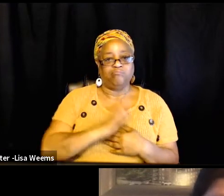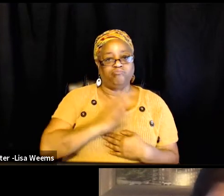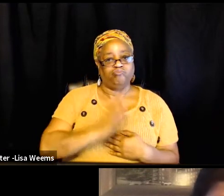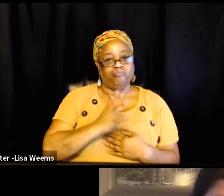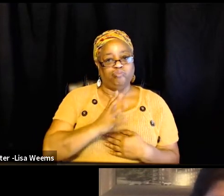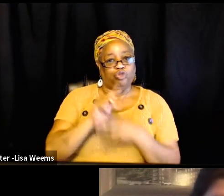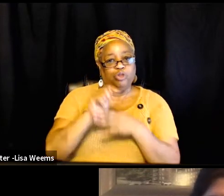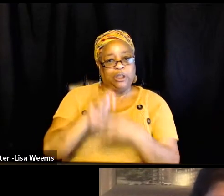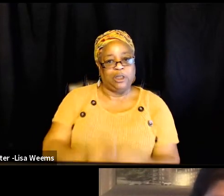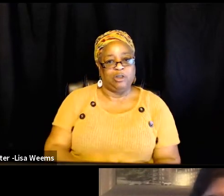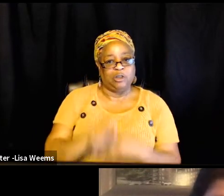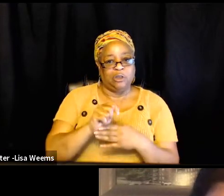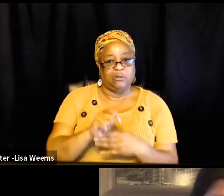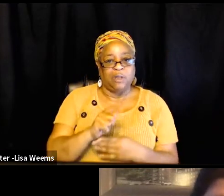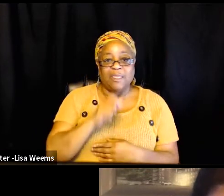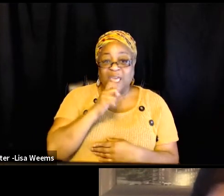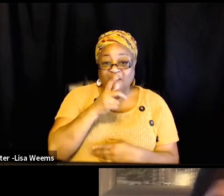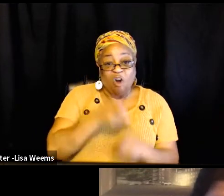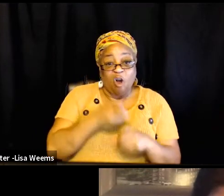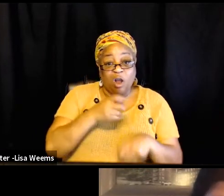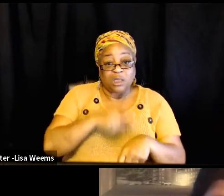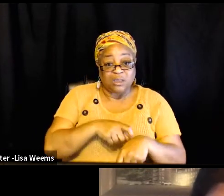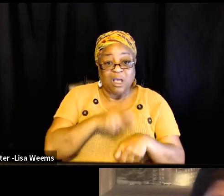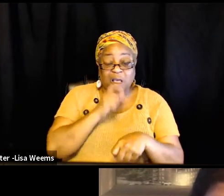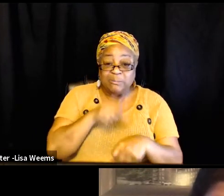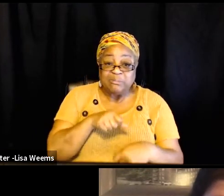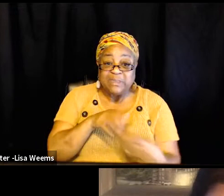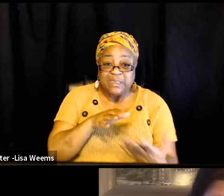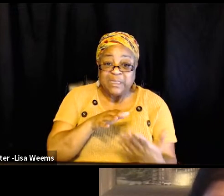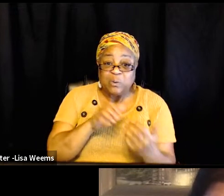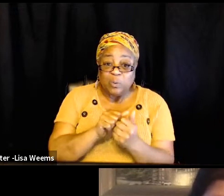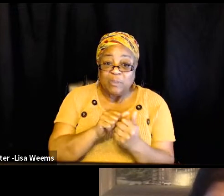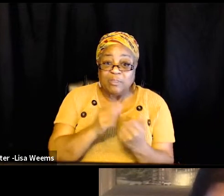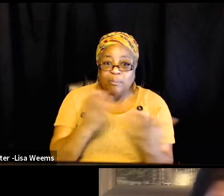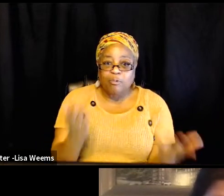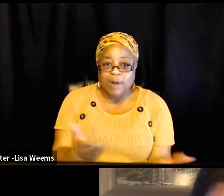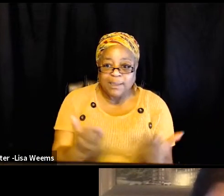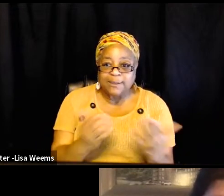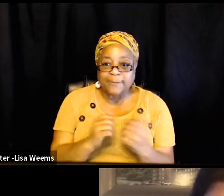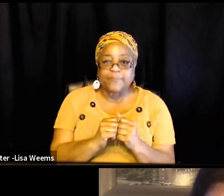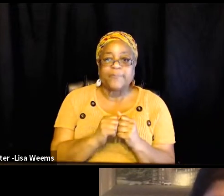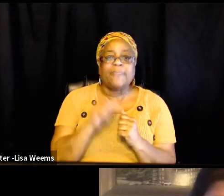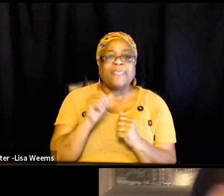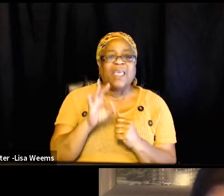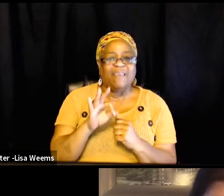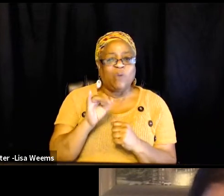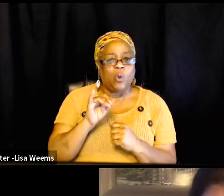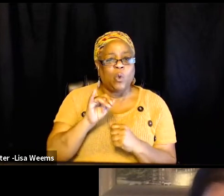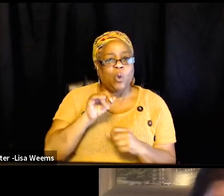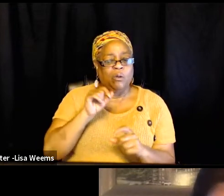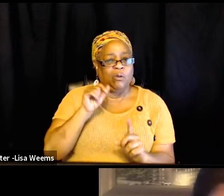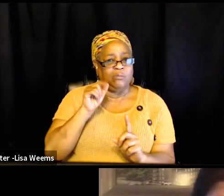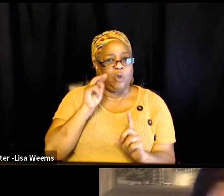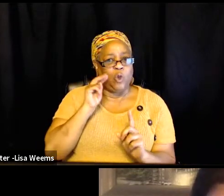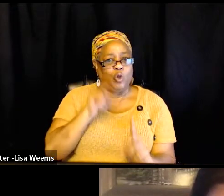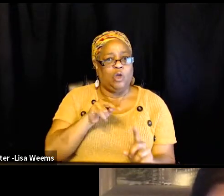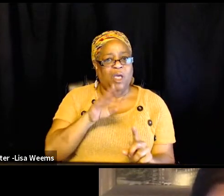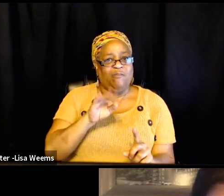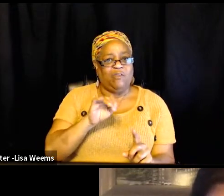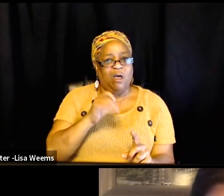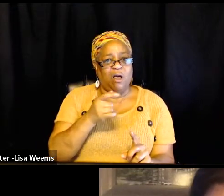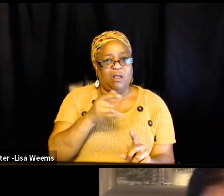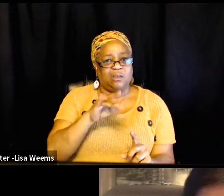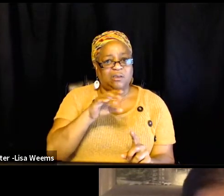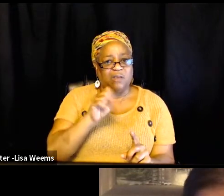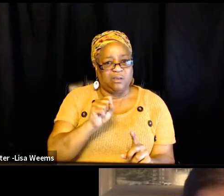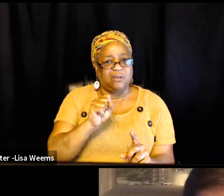know, this is true of the entire history of the Museum of Modern Art, by the way. I mean, like, if you look at Fluxus, for example, in the 70s, the curators at that time, they couldn't